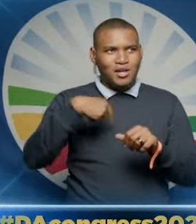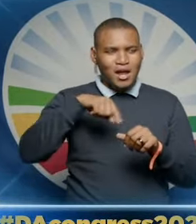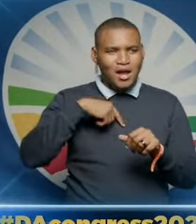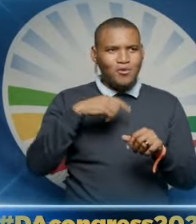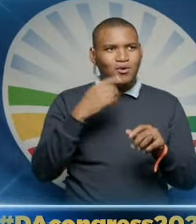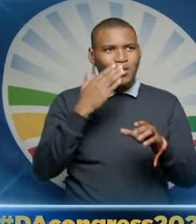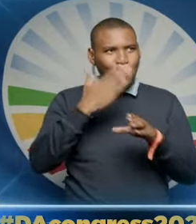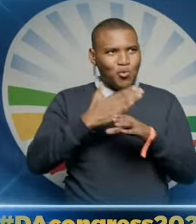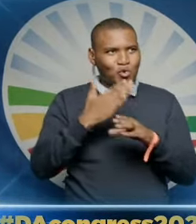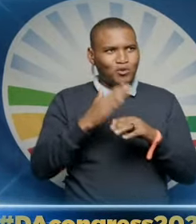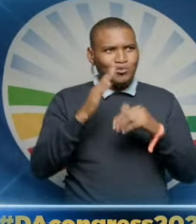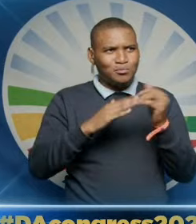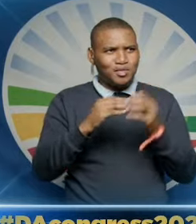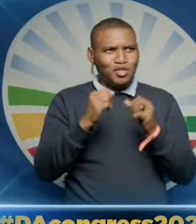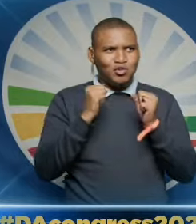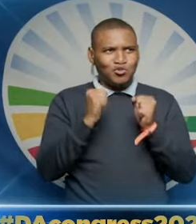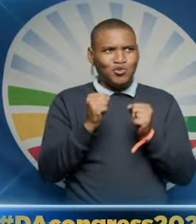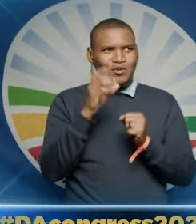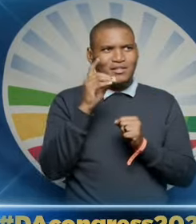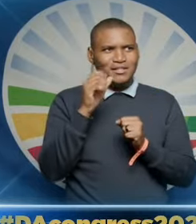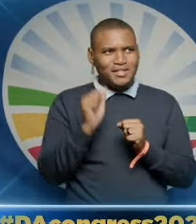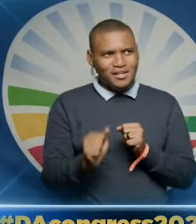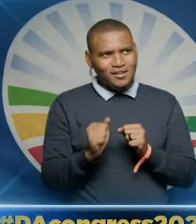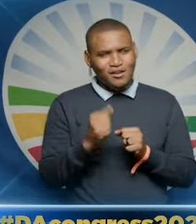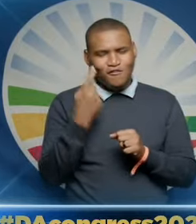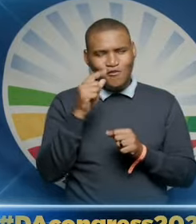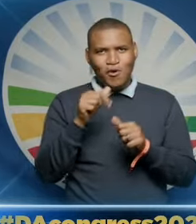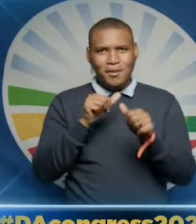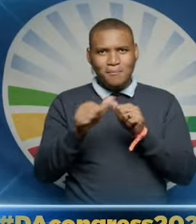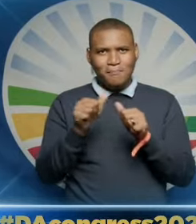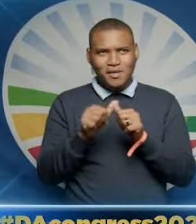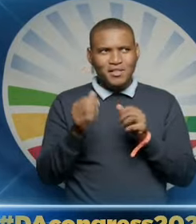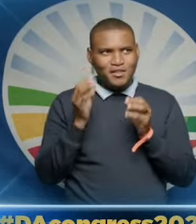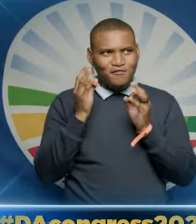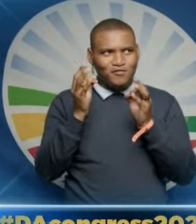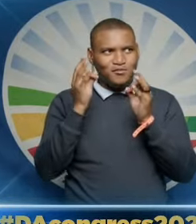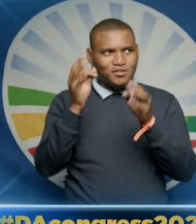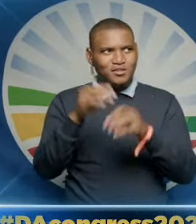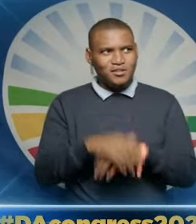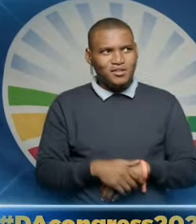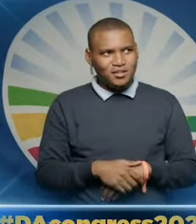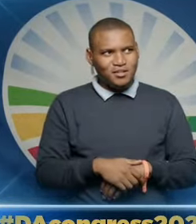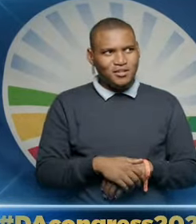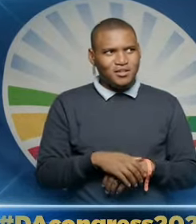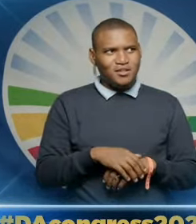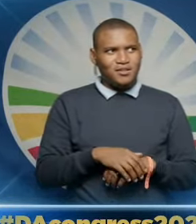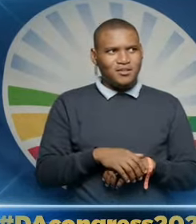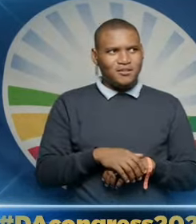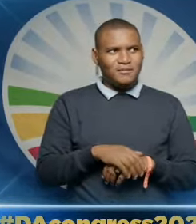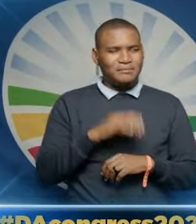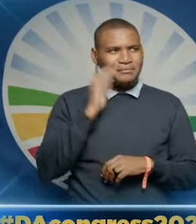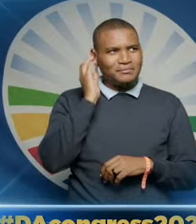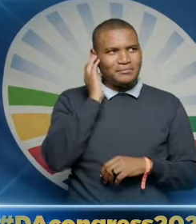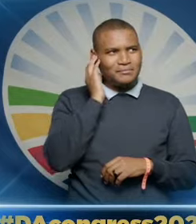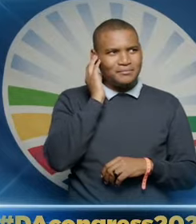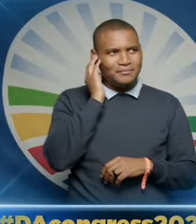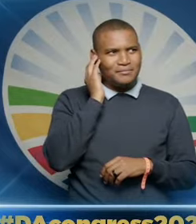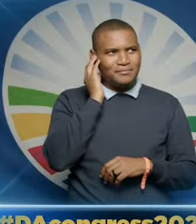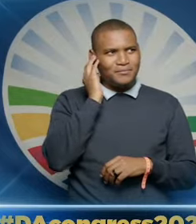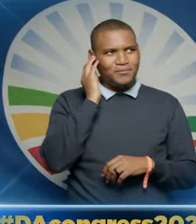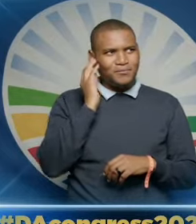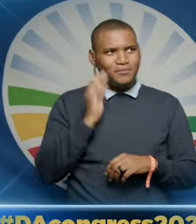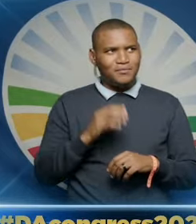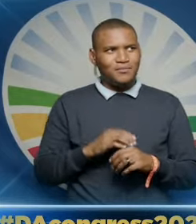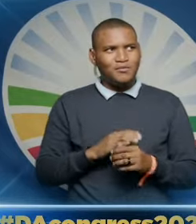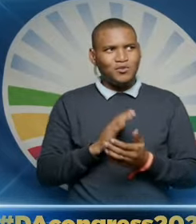to build a strong DA for a better future. All the candidates have now had their final chance